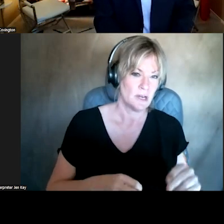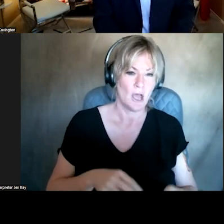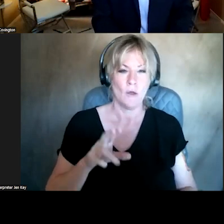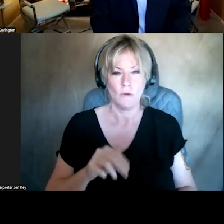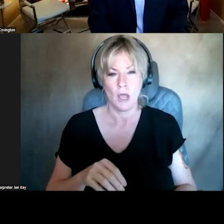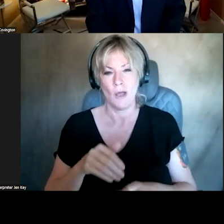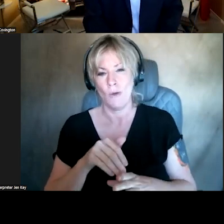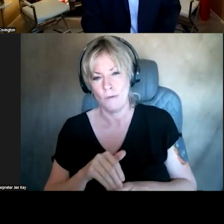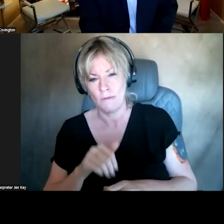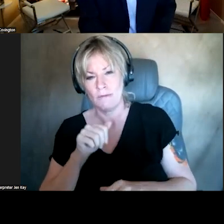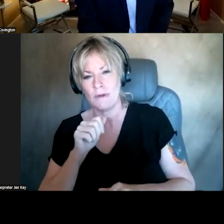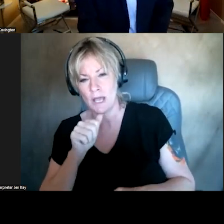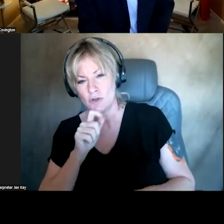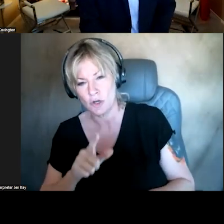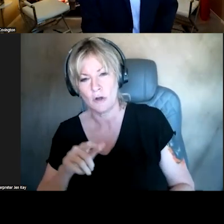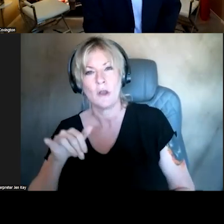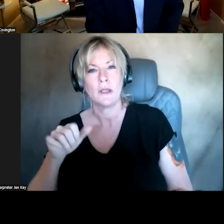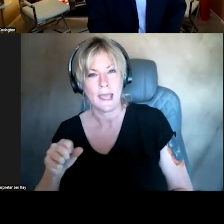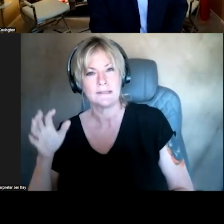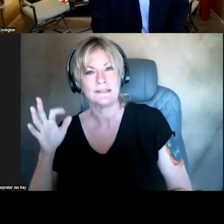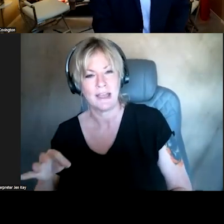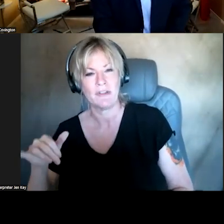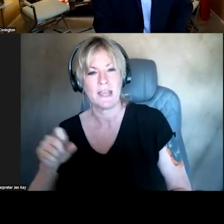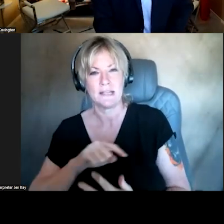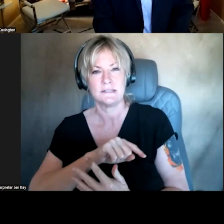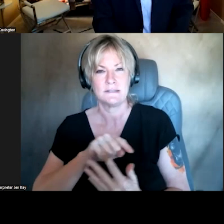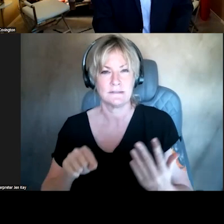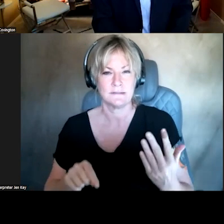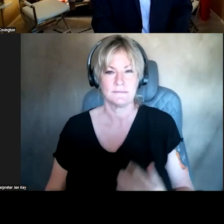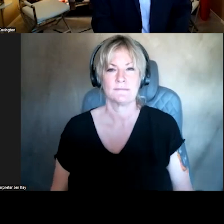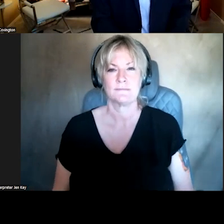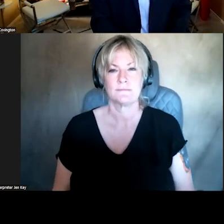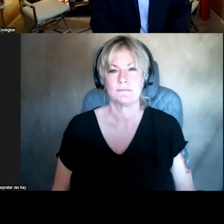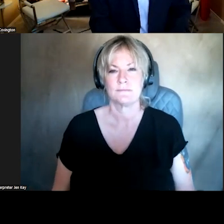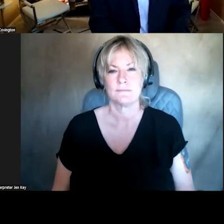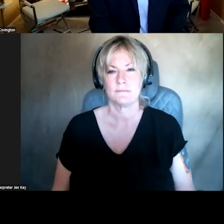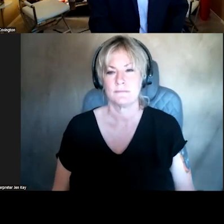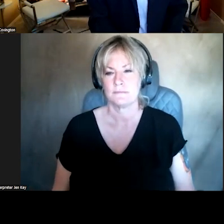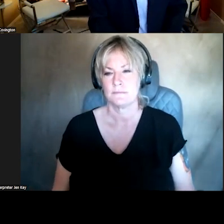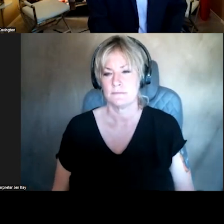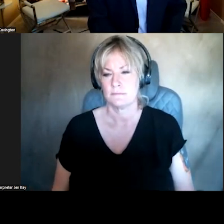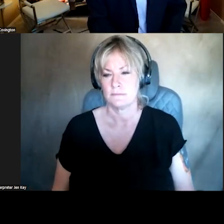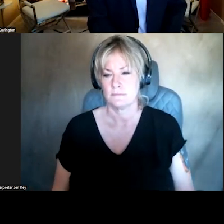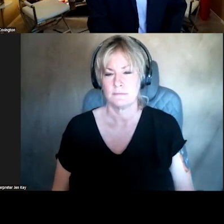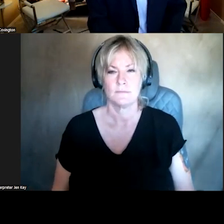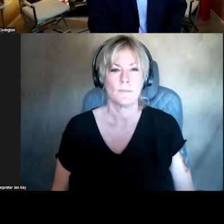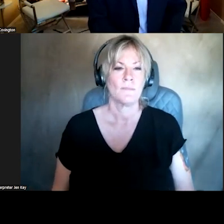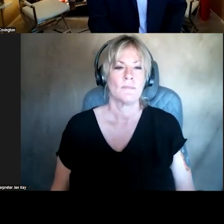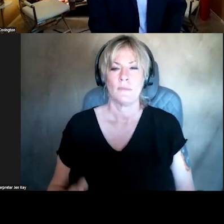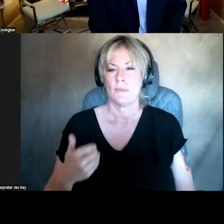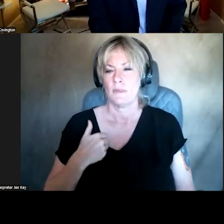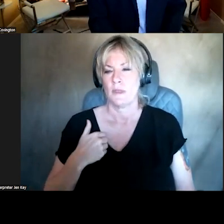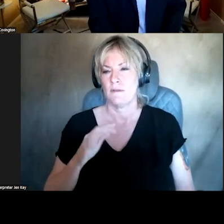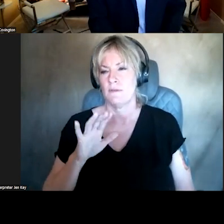want to think about that, or yes, definitely yes. Let's get a good sense. We've got